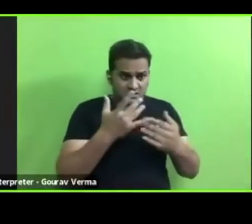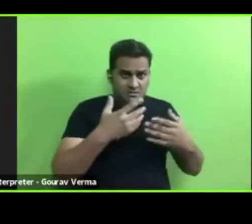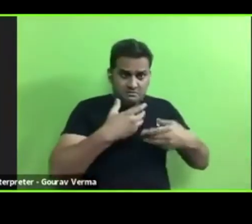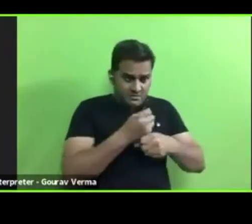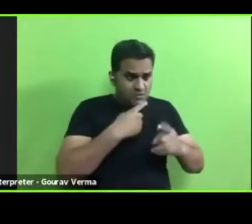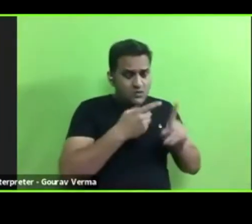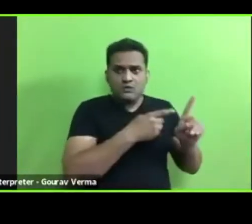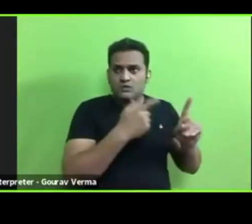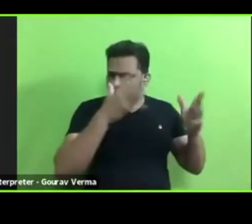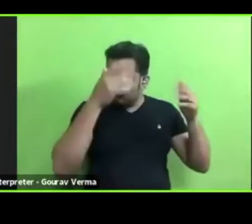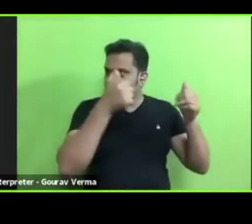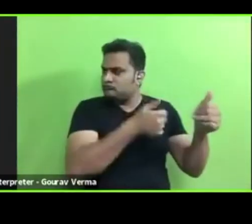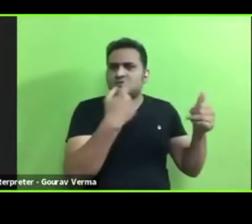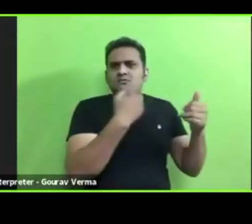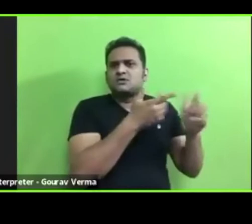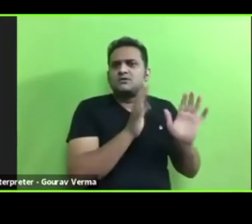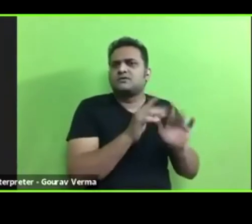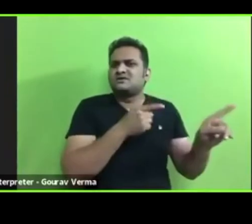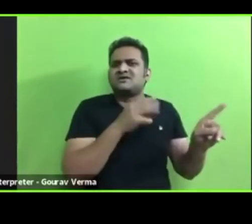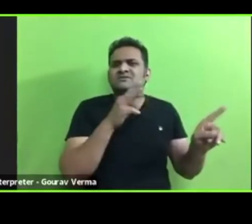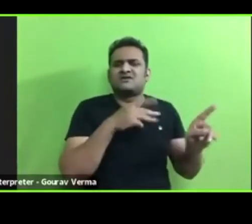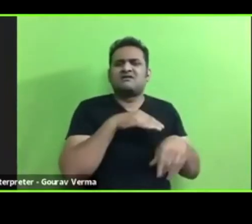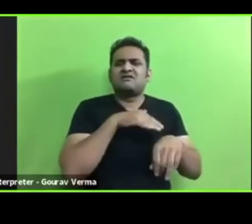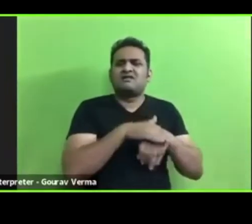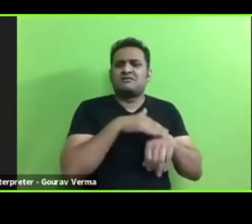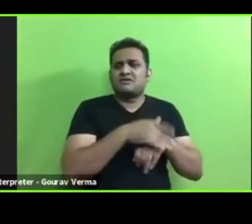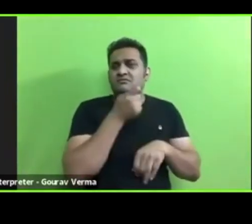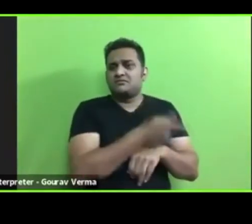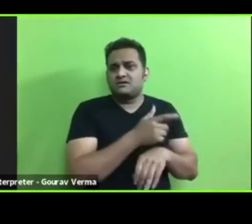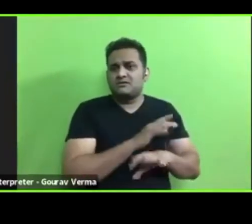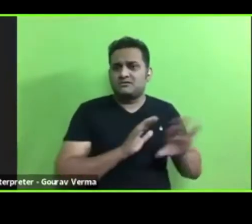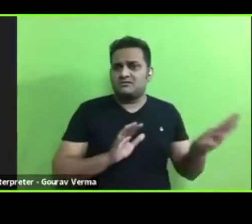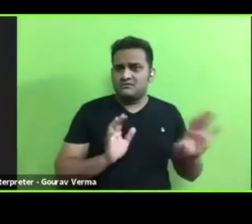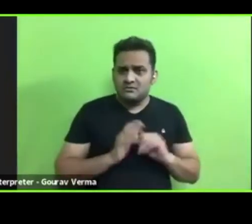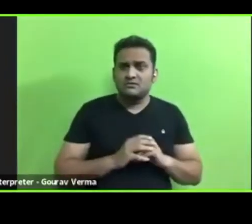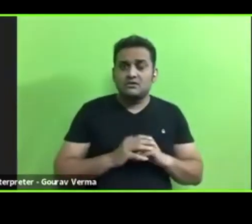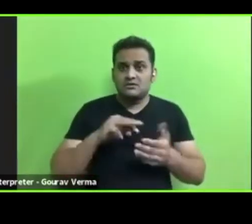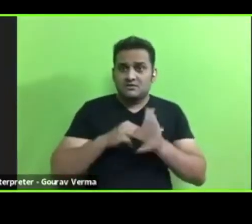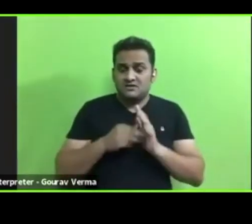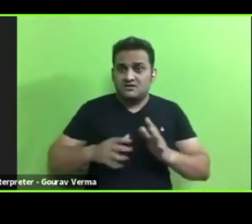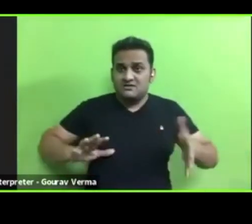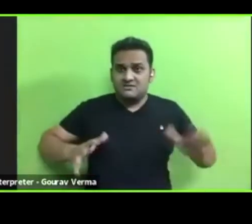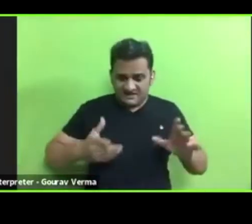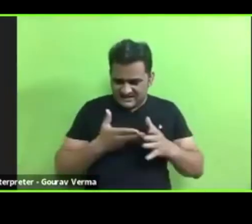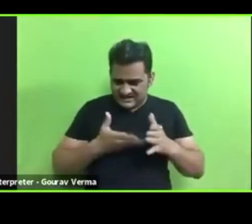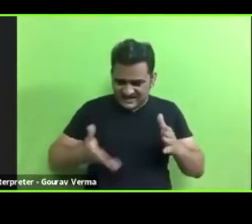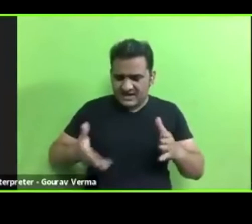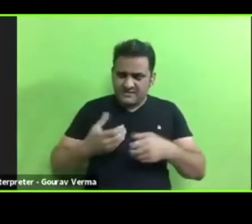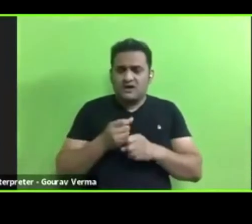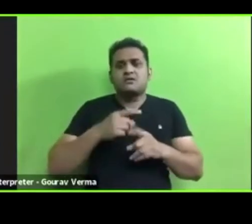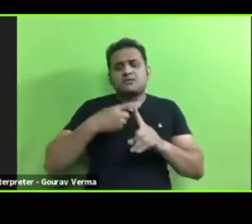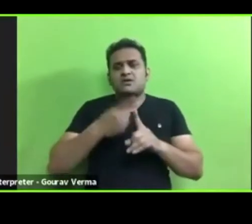as this because his work is taken as labor. So who creates this idea of knowledge? How